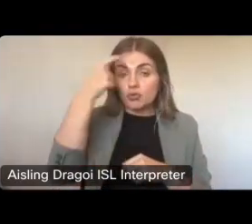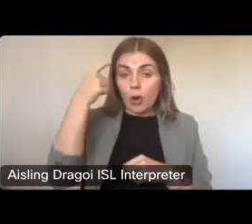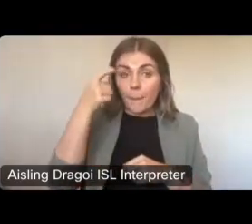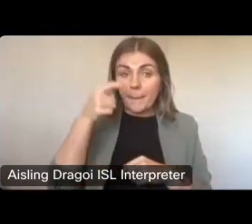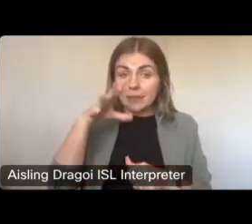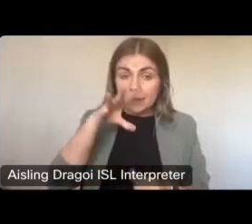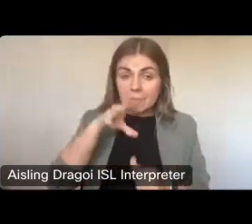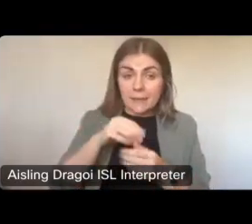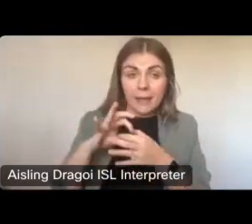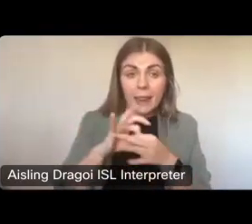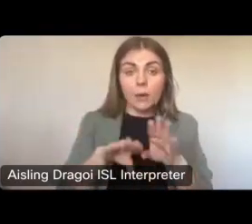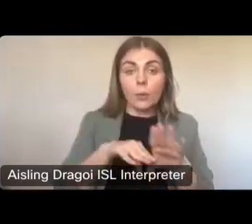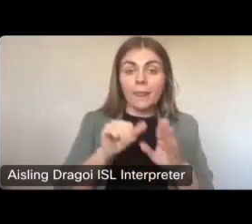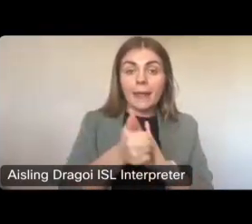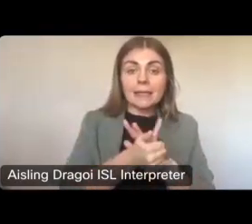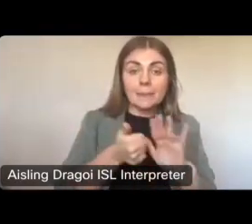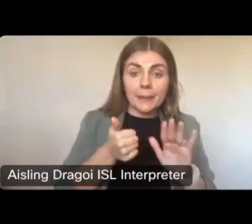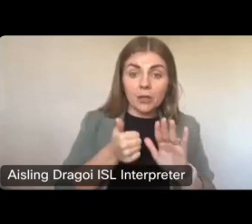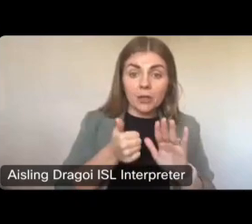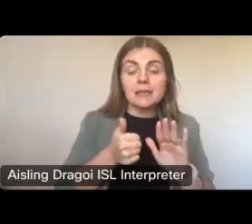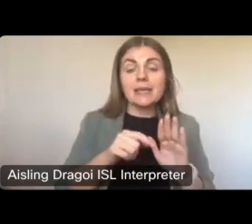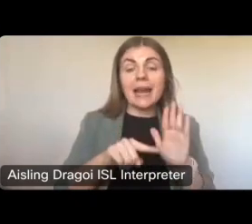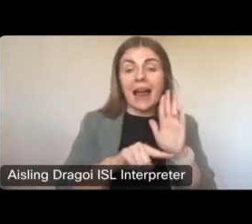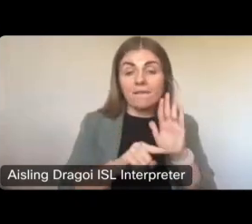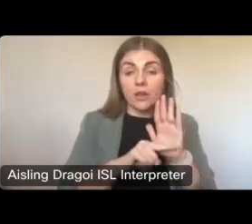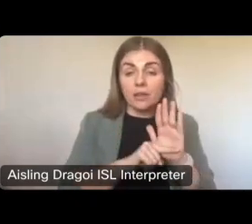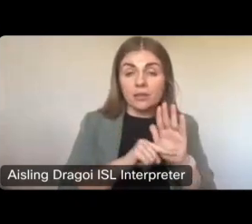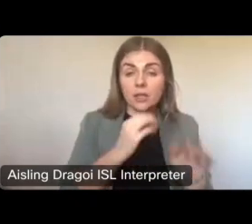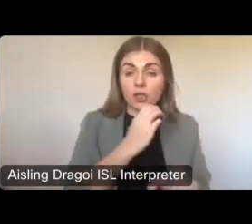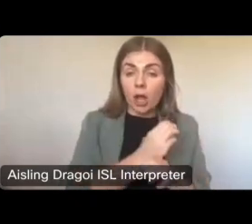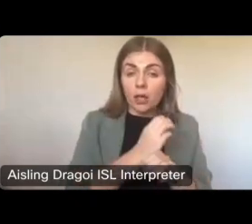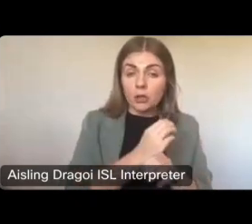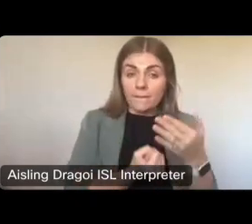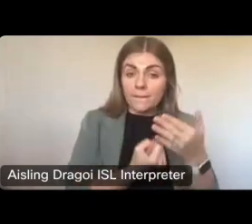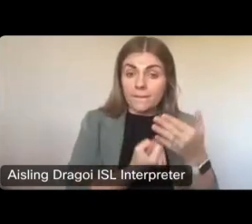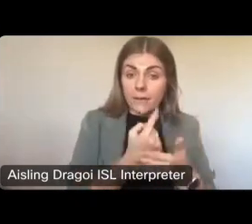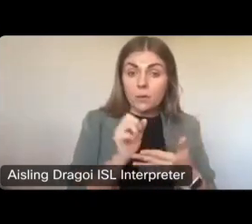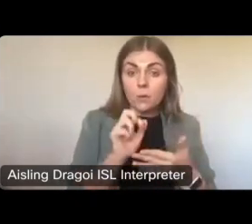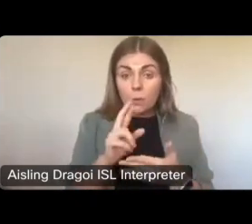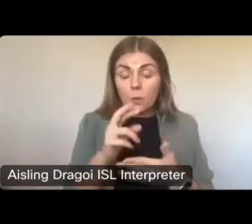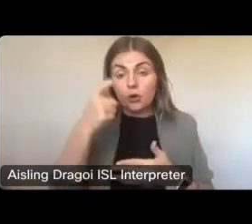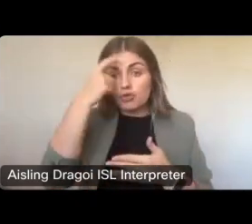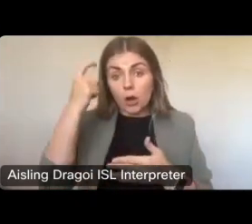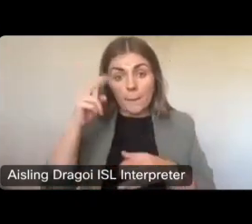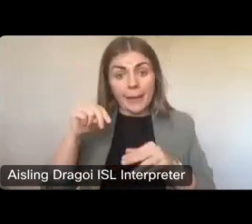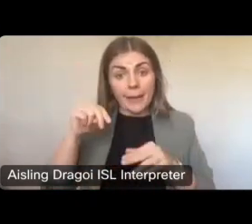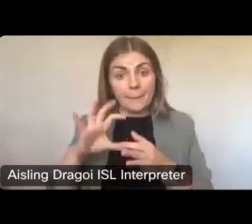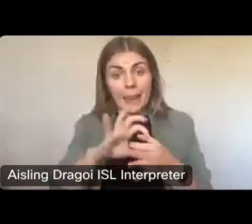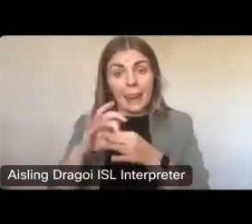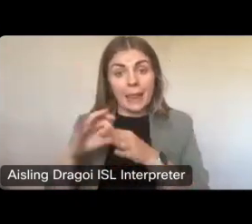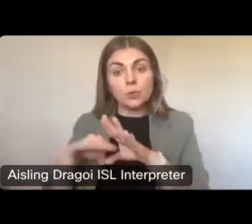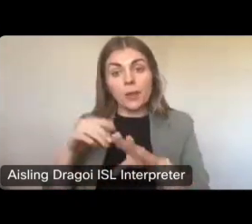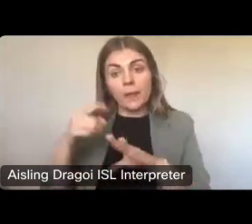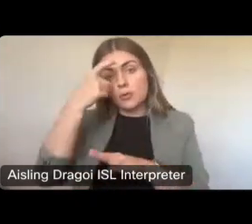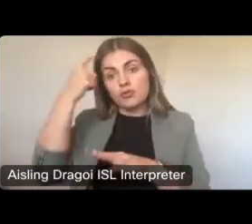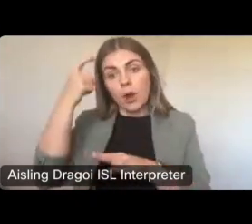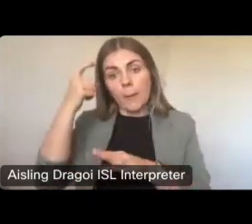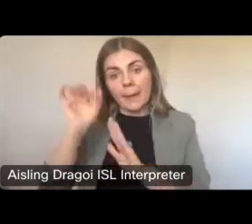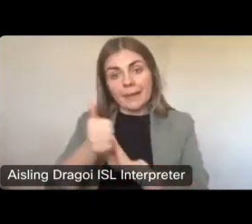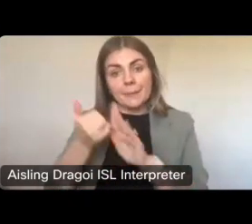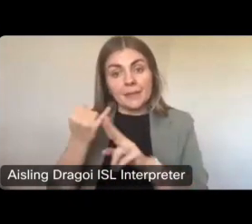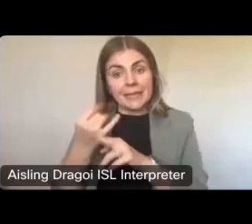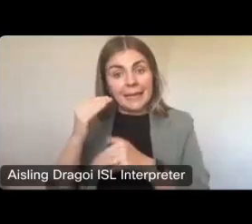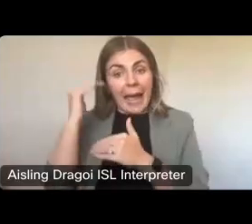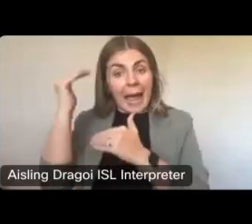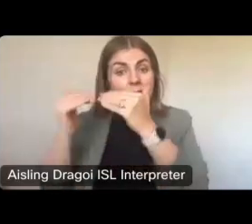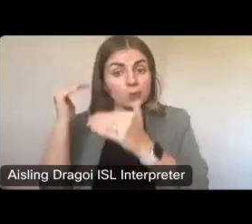experiencing the adverse childhood event, or can it be linked to trauma experienced in adulthood? Well,